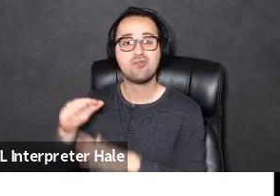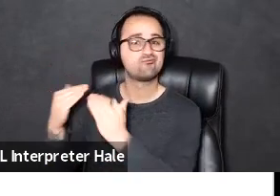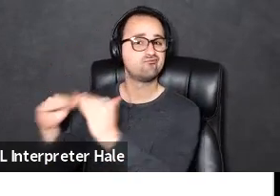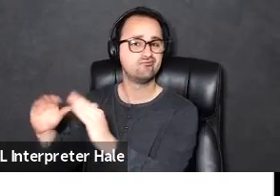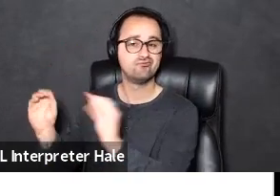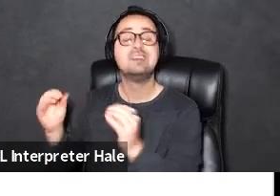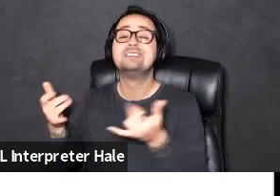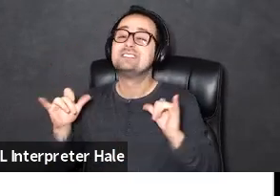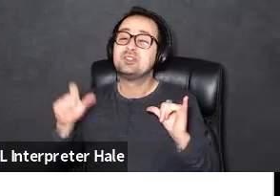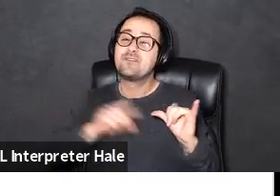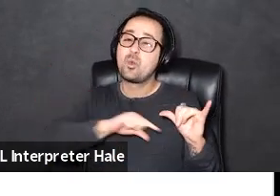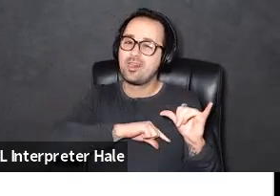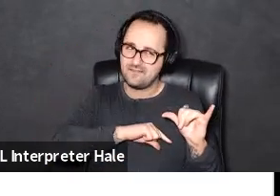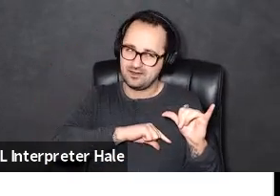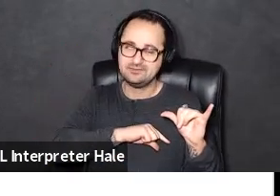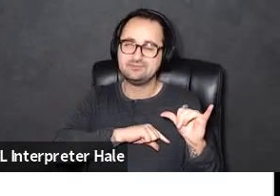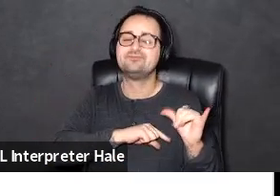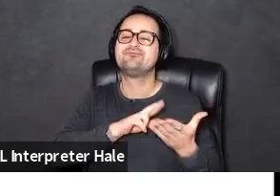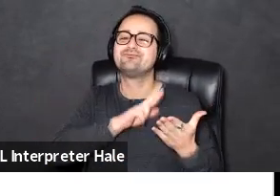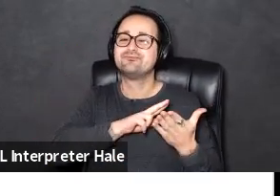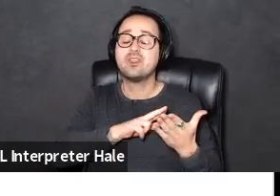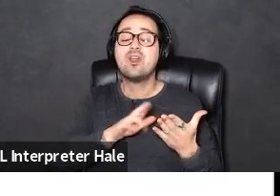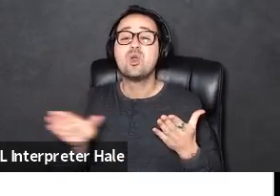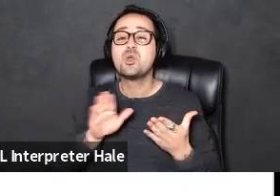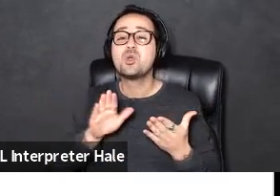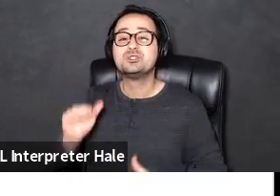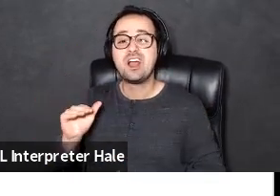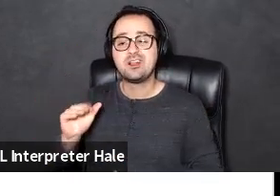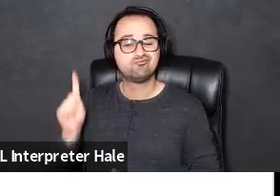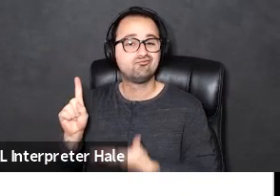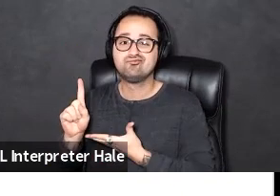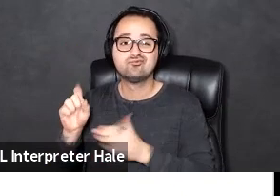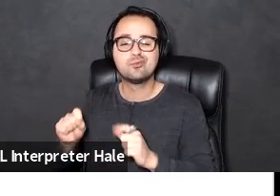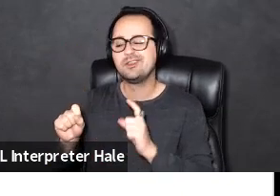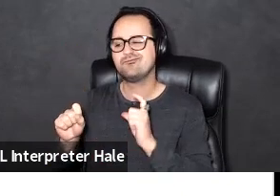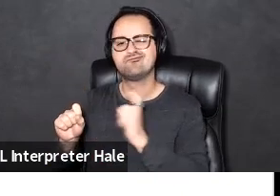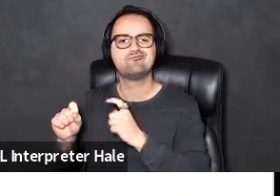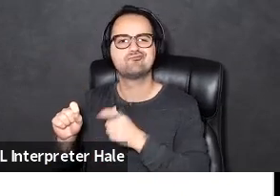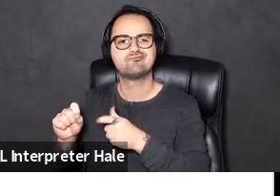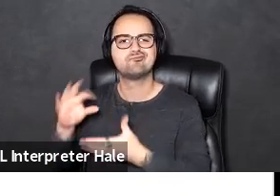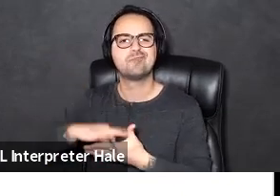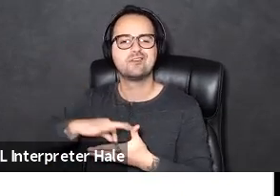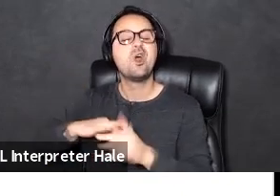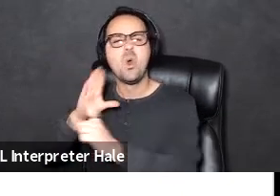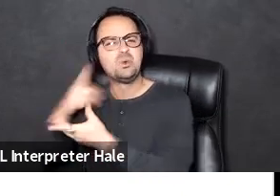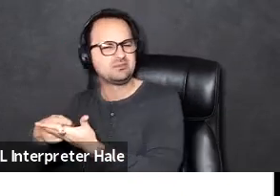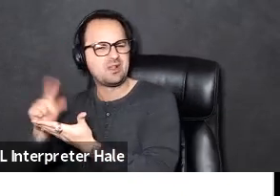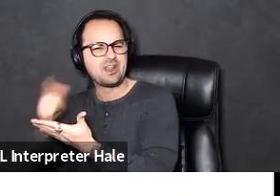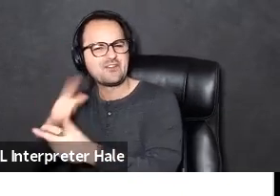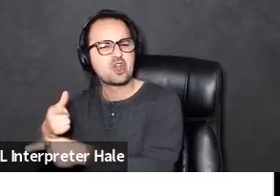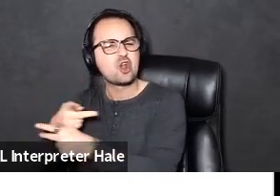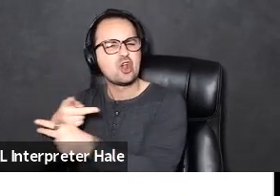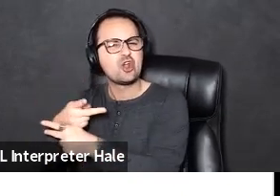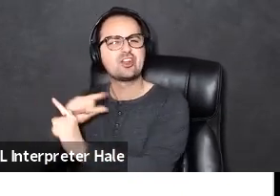to qualify. And your child may be receiving benefits. We'll talk about this when we get to guardianship and a timeline on